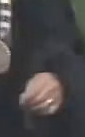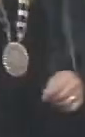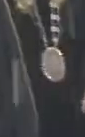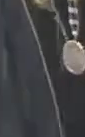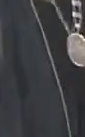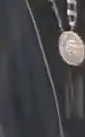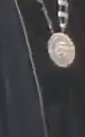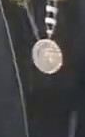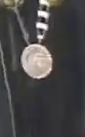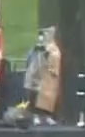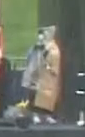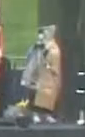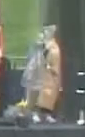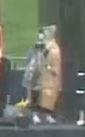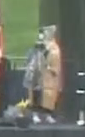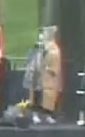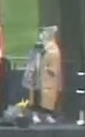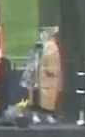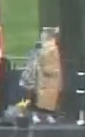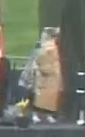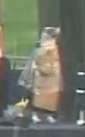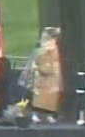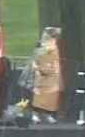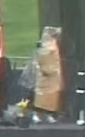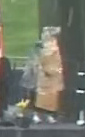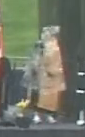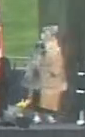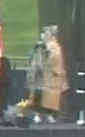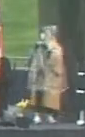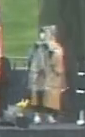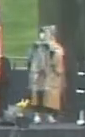Isabel H. Rykoski.